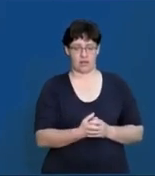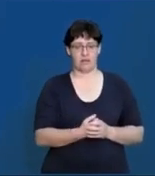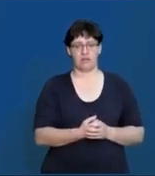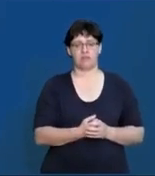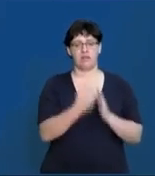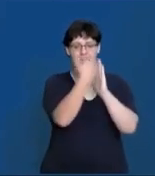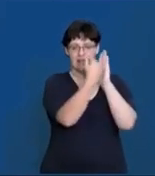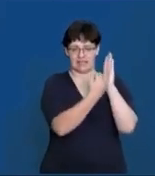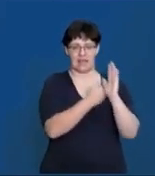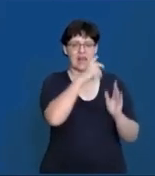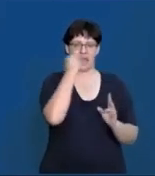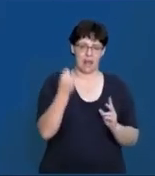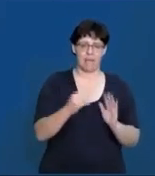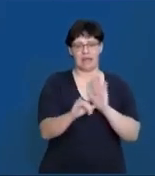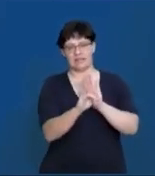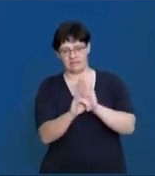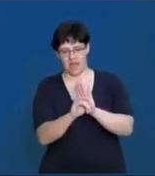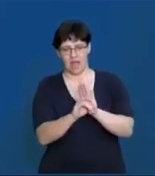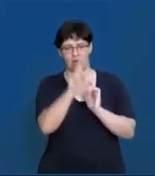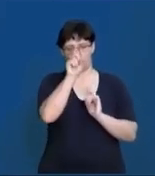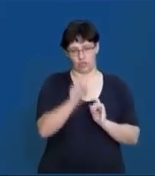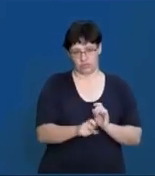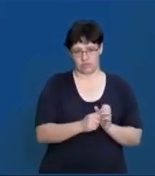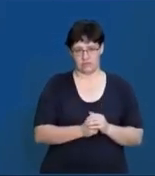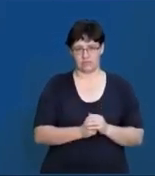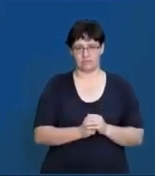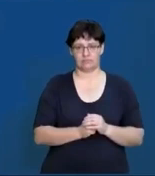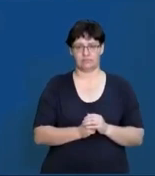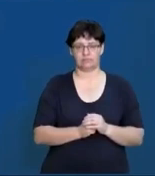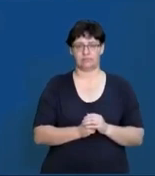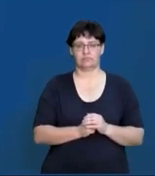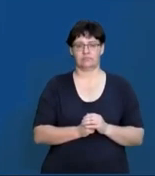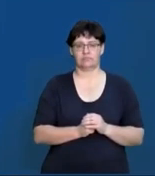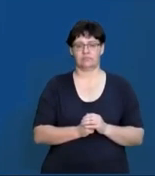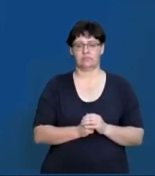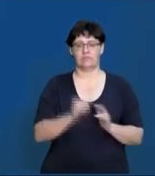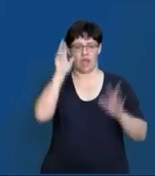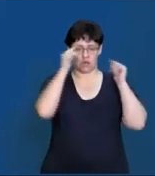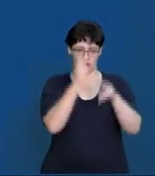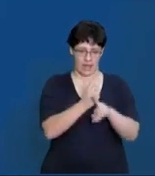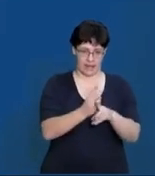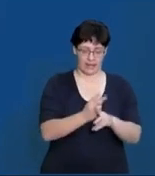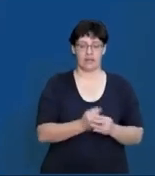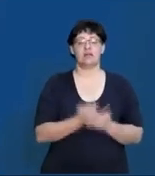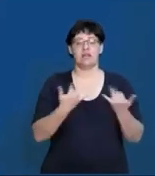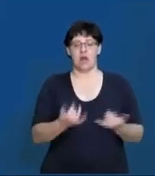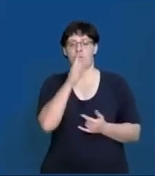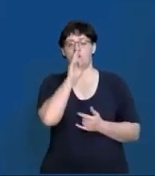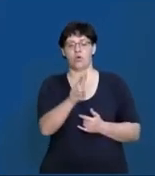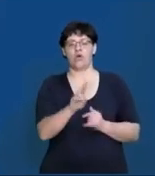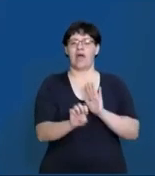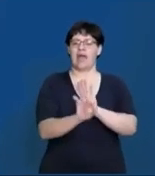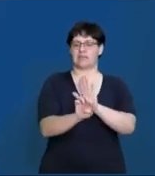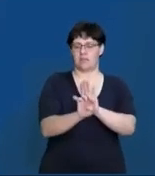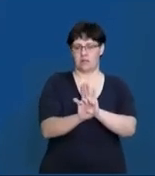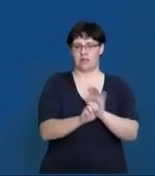each. These are our list, name, identify type of questions, right? There is our cartoon again.